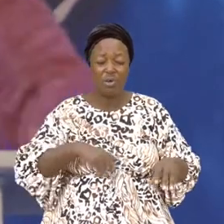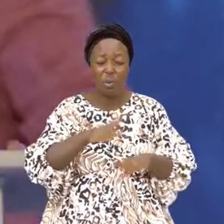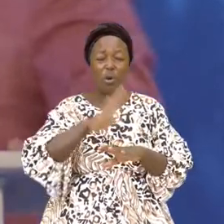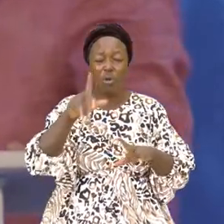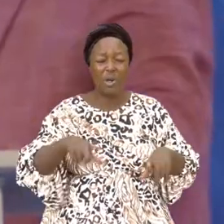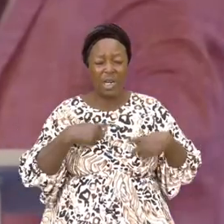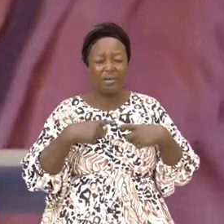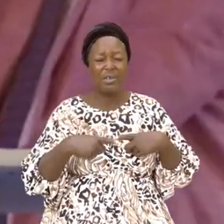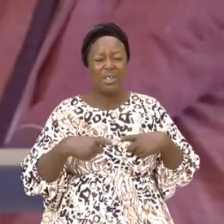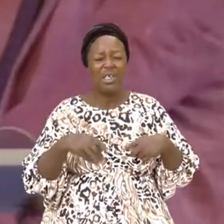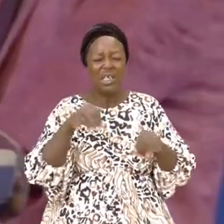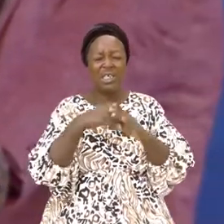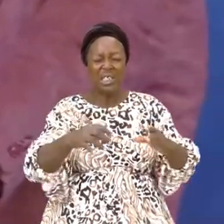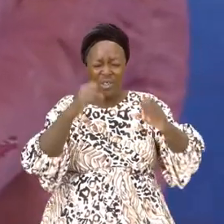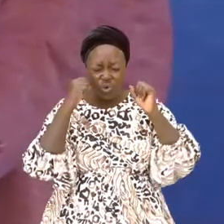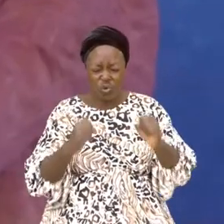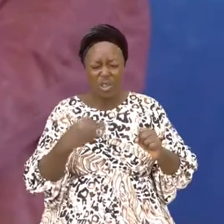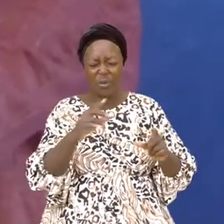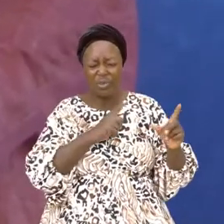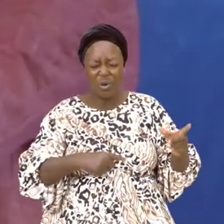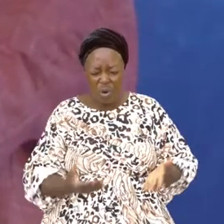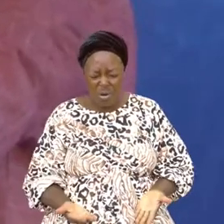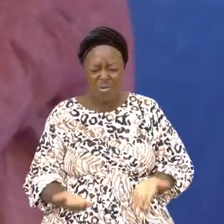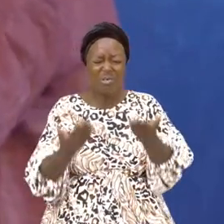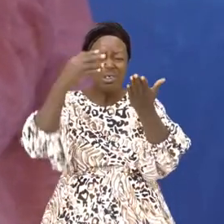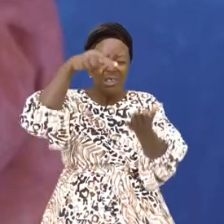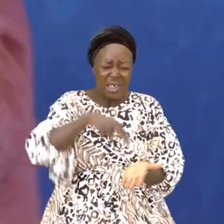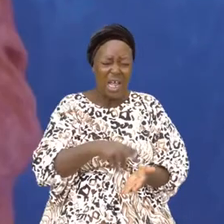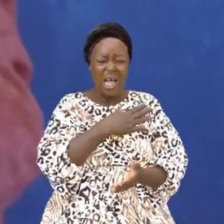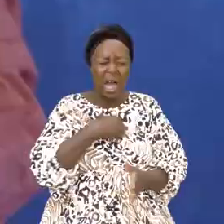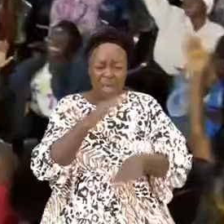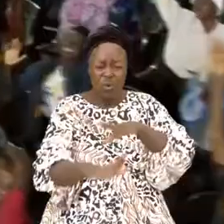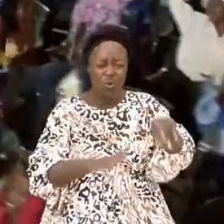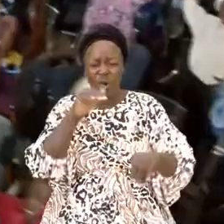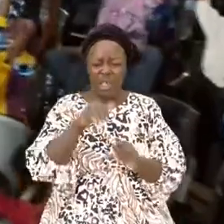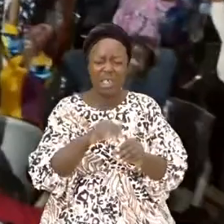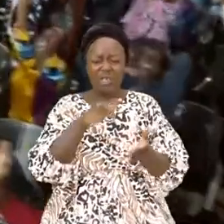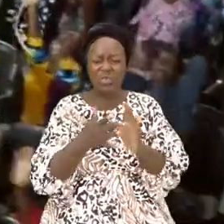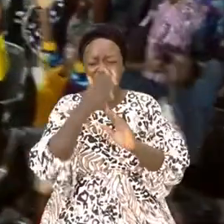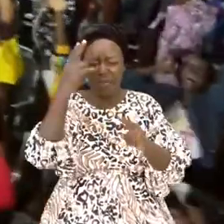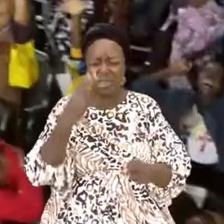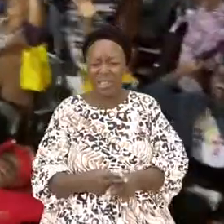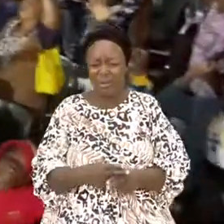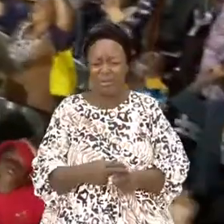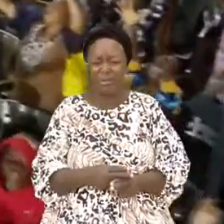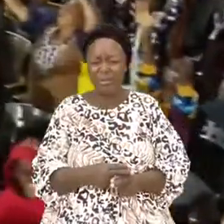In the strength of the Lord, rise up and walk in Jesus' name.